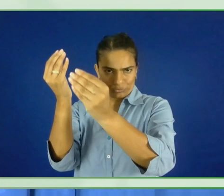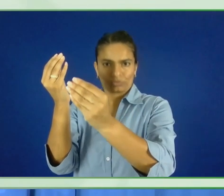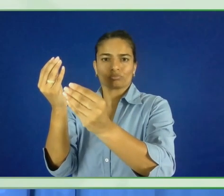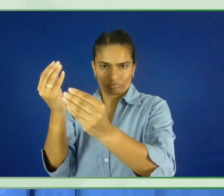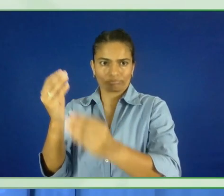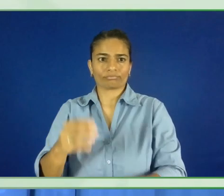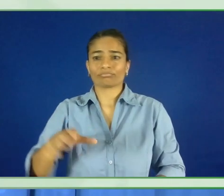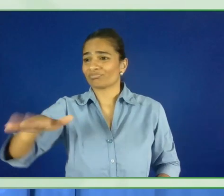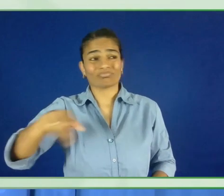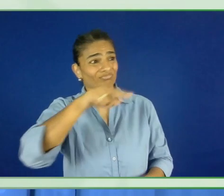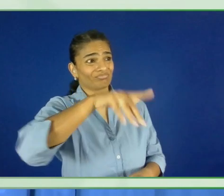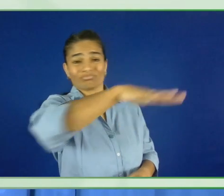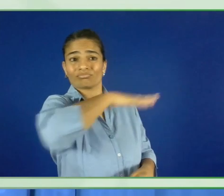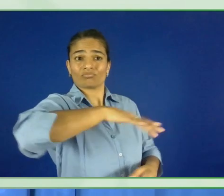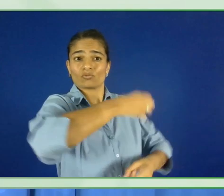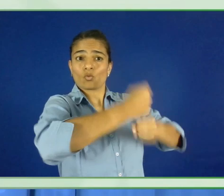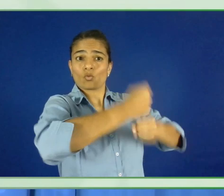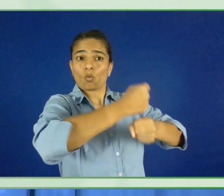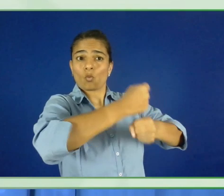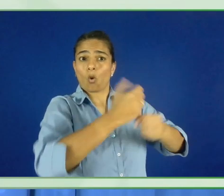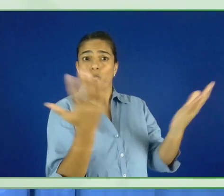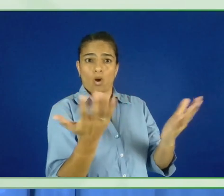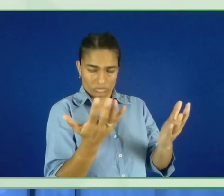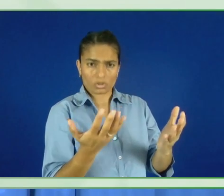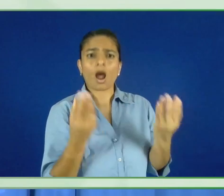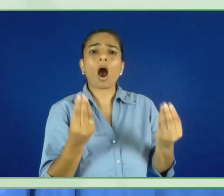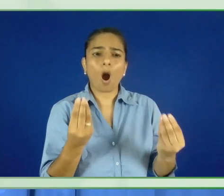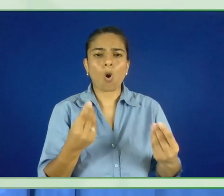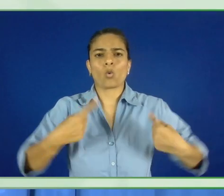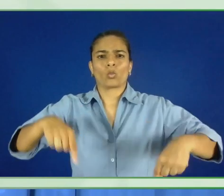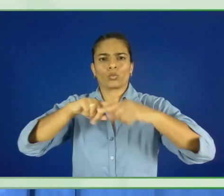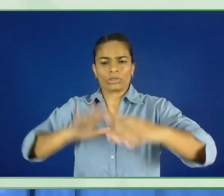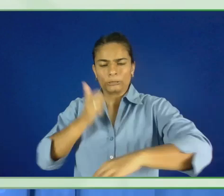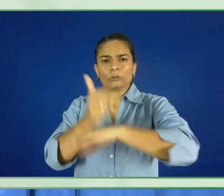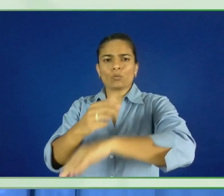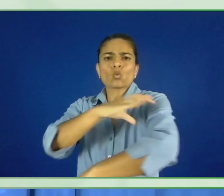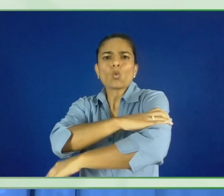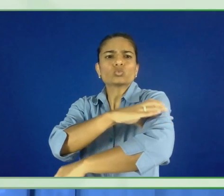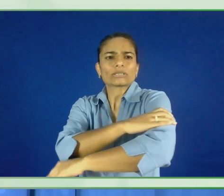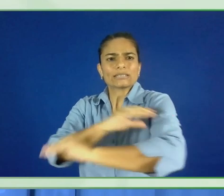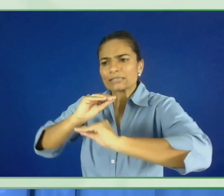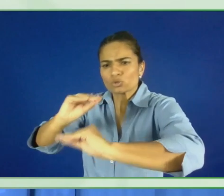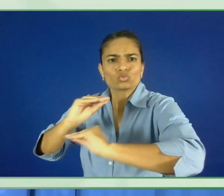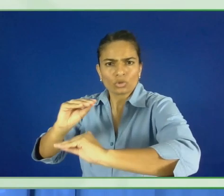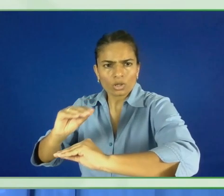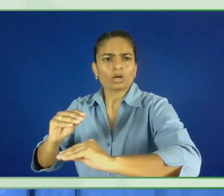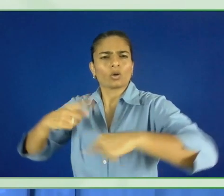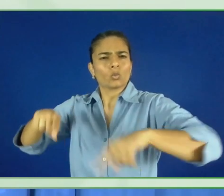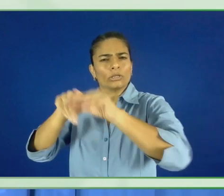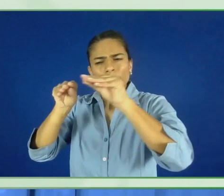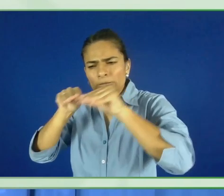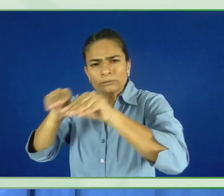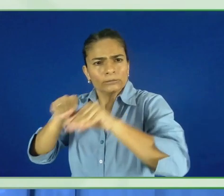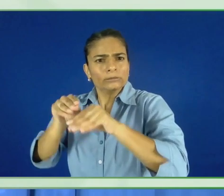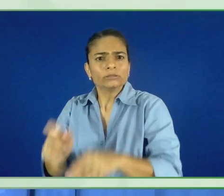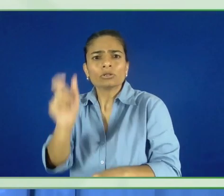realized through personalized coaching session, personalized in terms of disability, academic degree, social